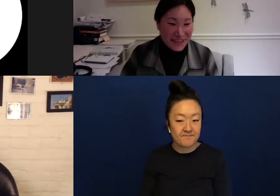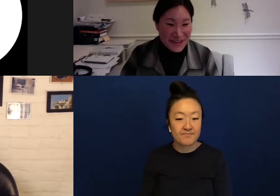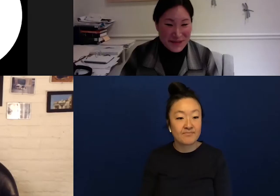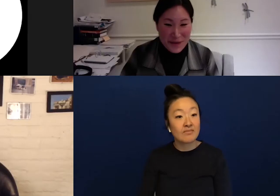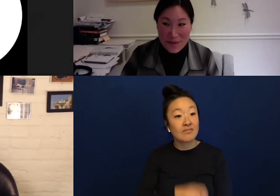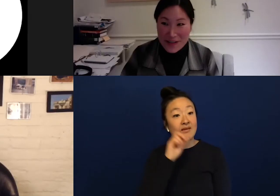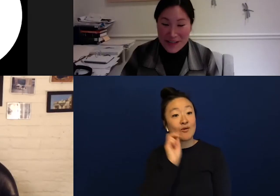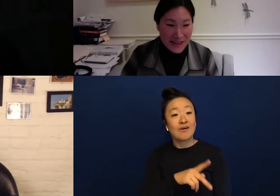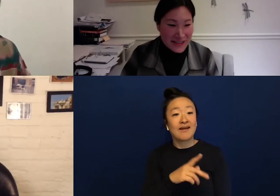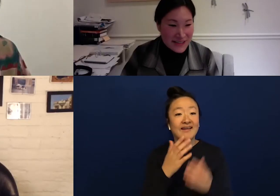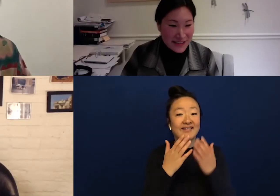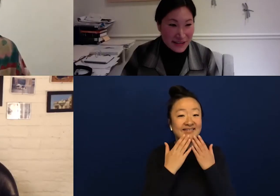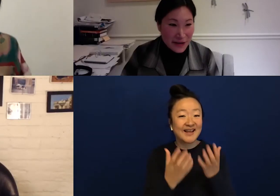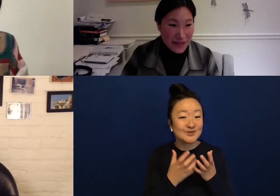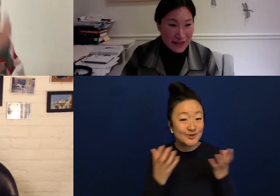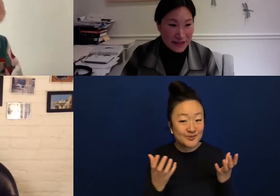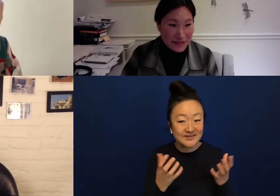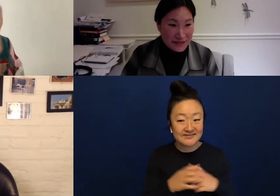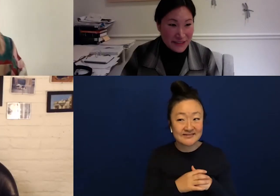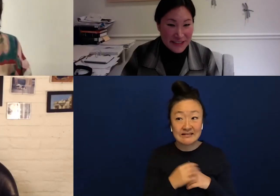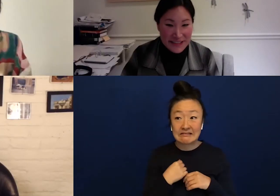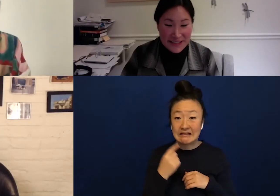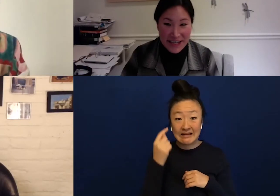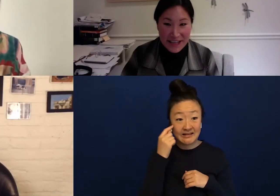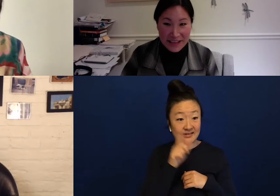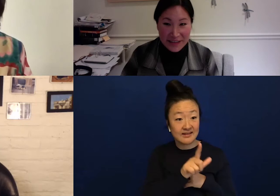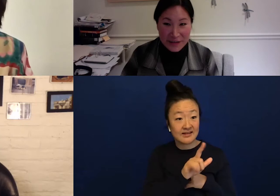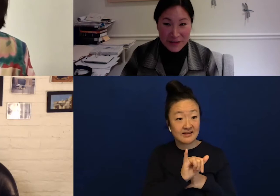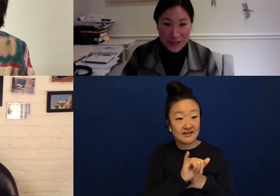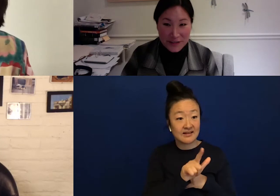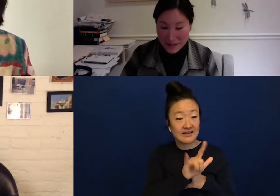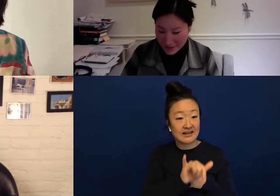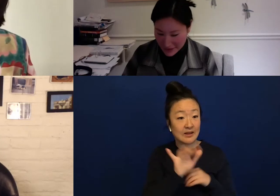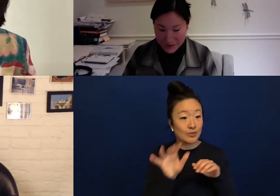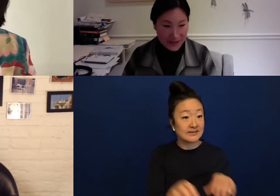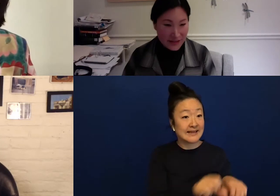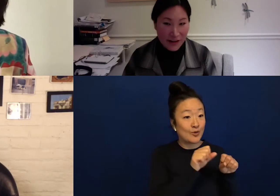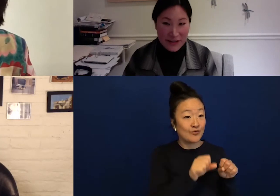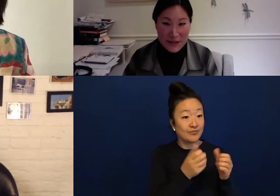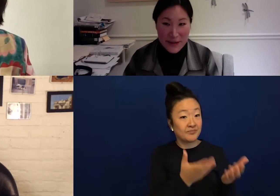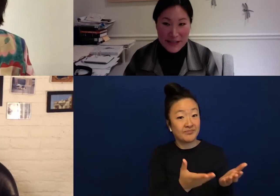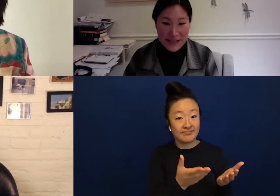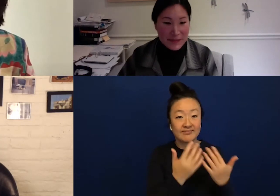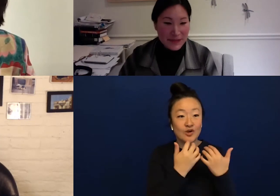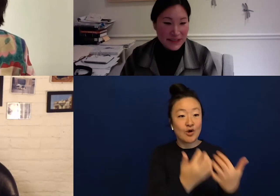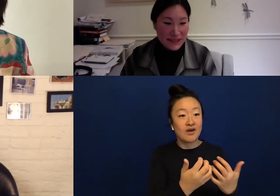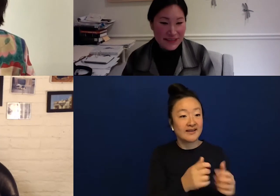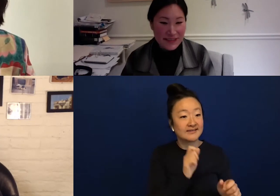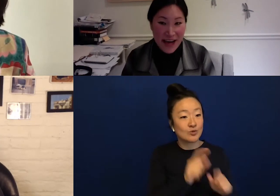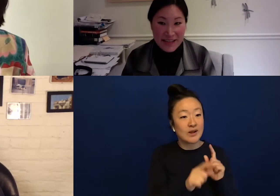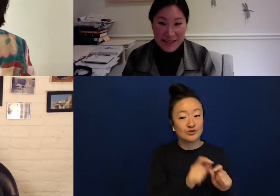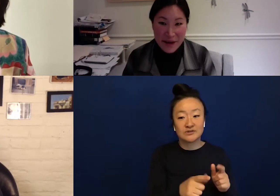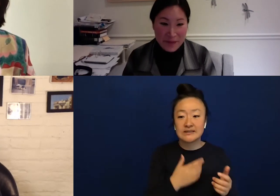Okay. Well, thank you so much. I think Lily's going to take it over with audience questions.